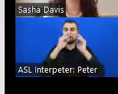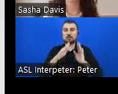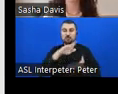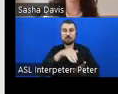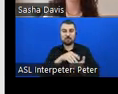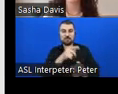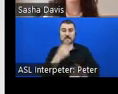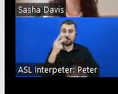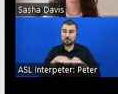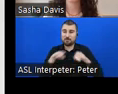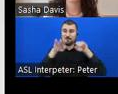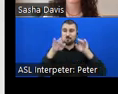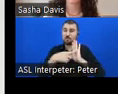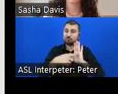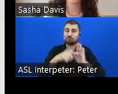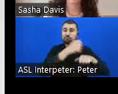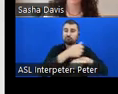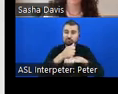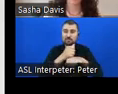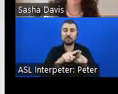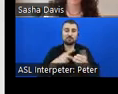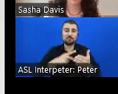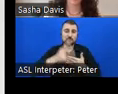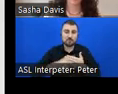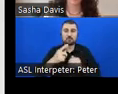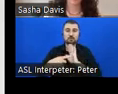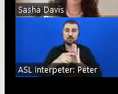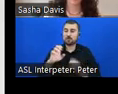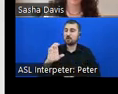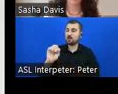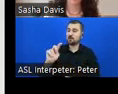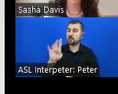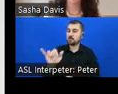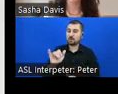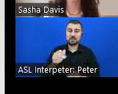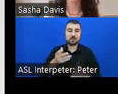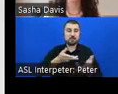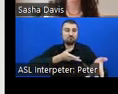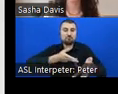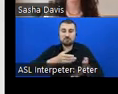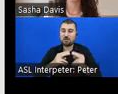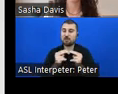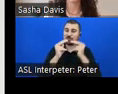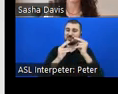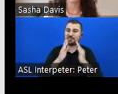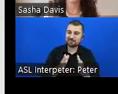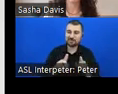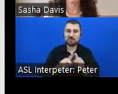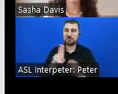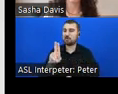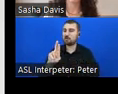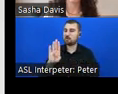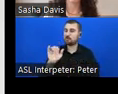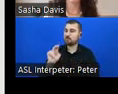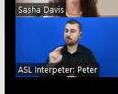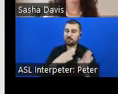floors of exhibits and programming examining contemporary conversation in architecture and urban planning. This